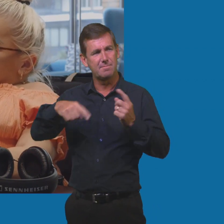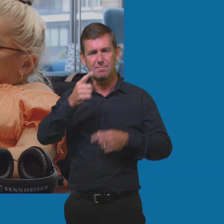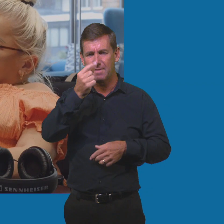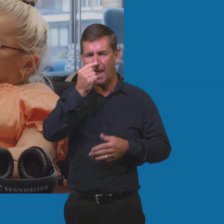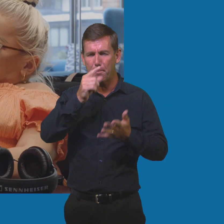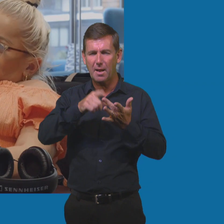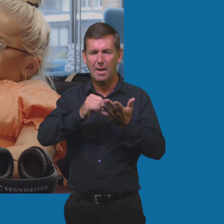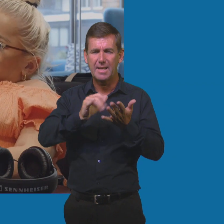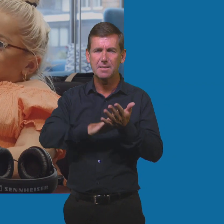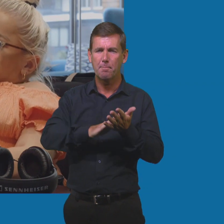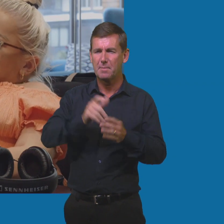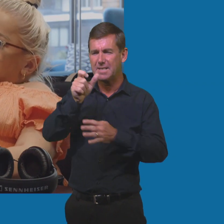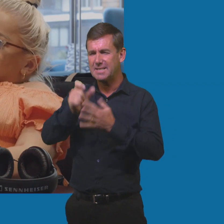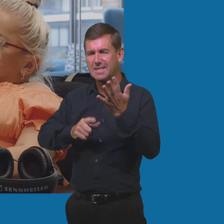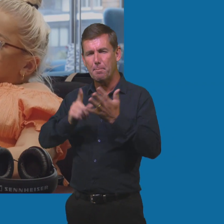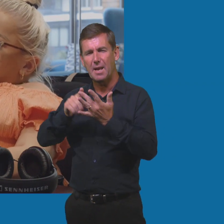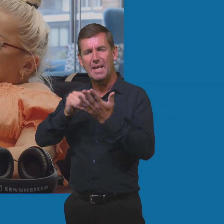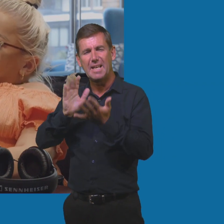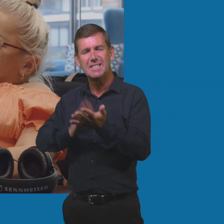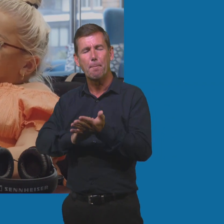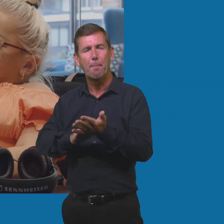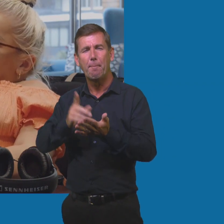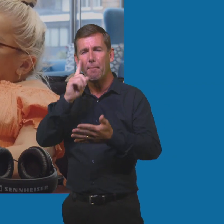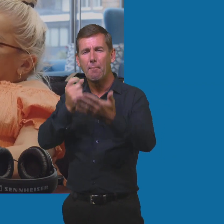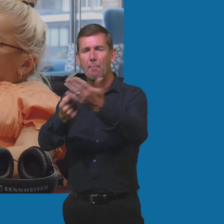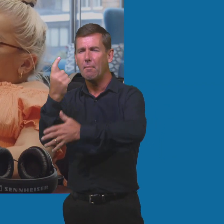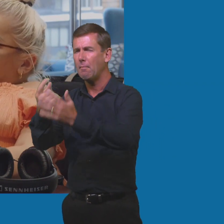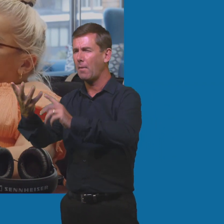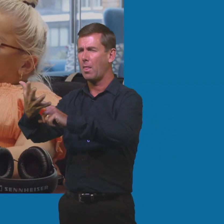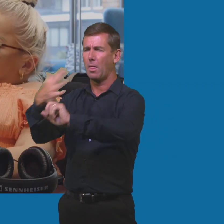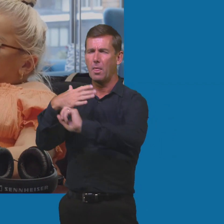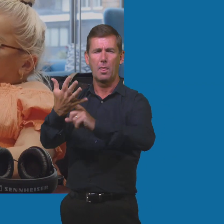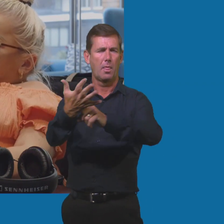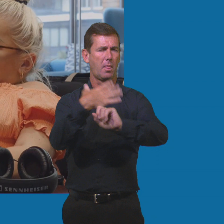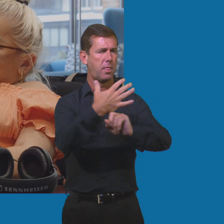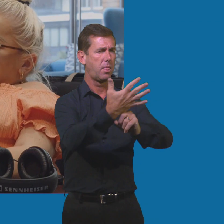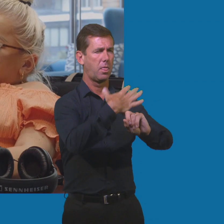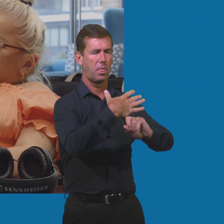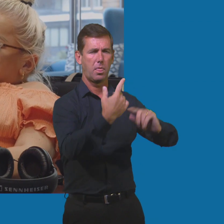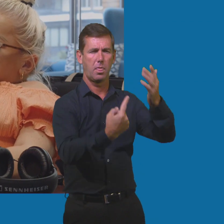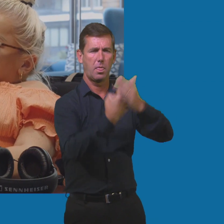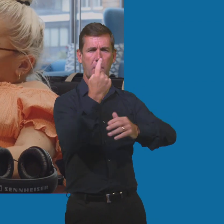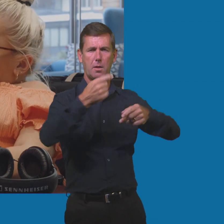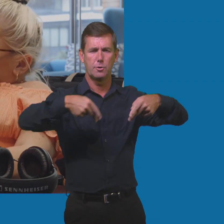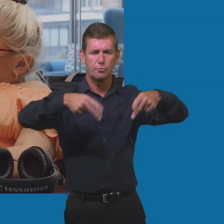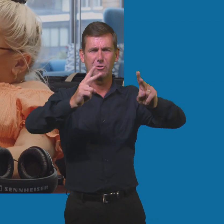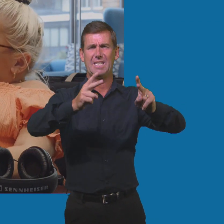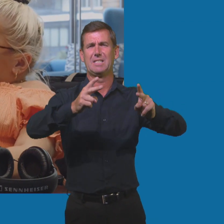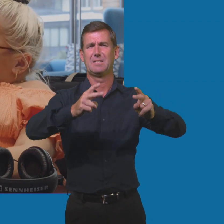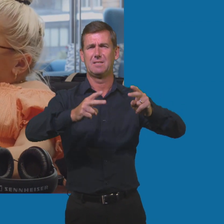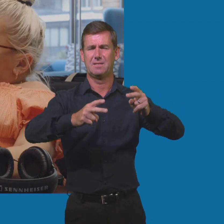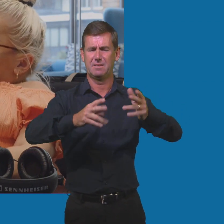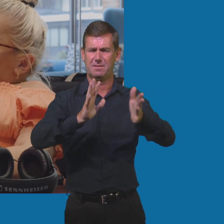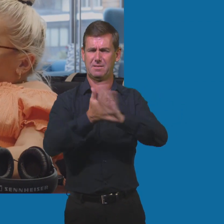face disableism, just going out on the street and you have all these really harmful, sad